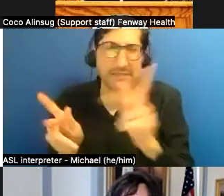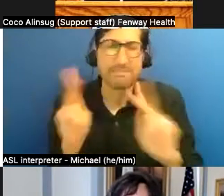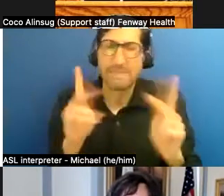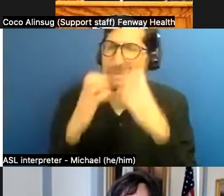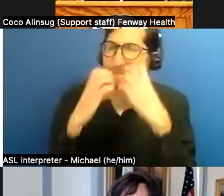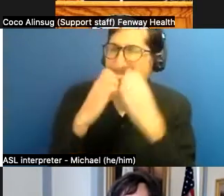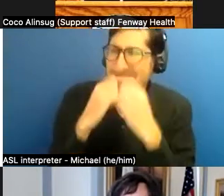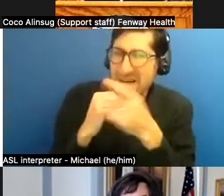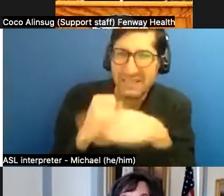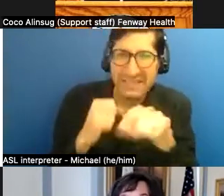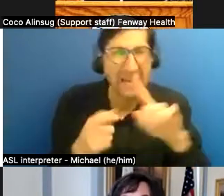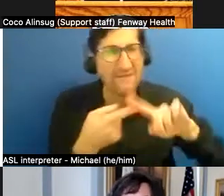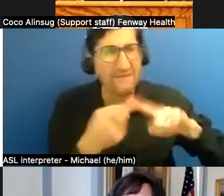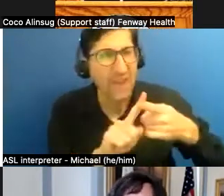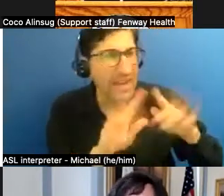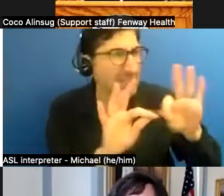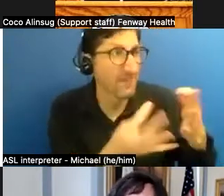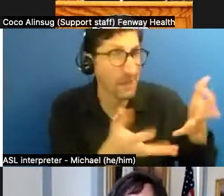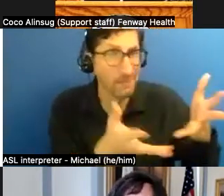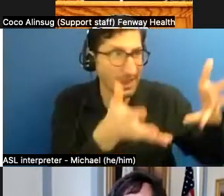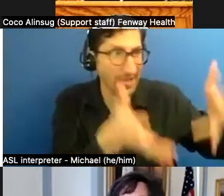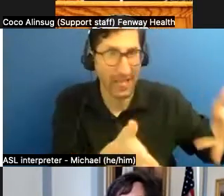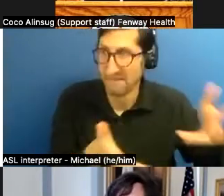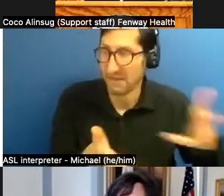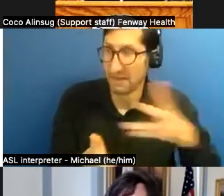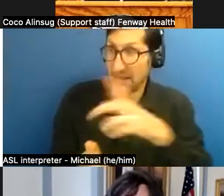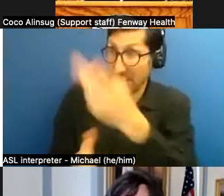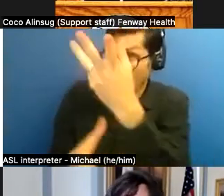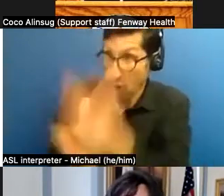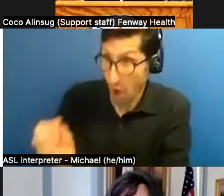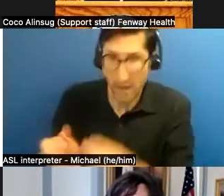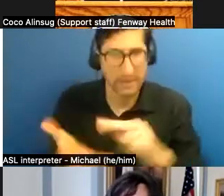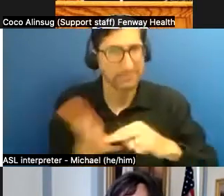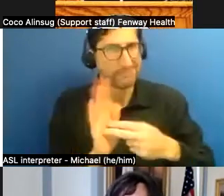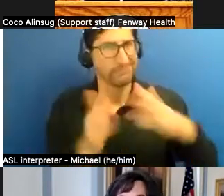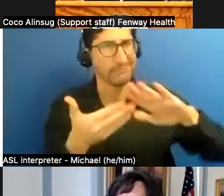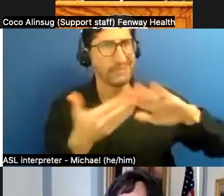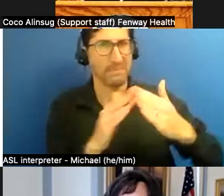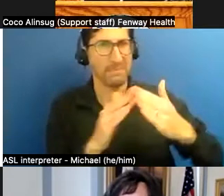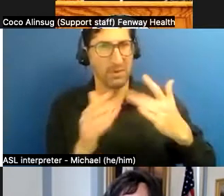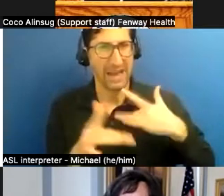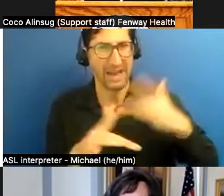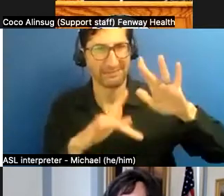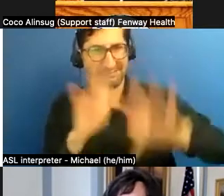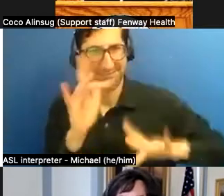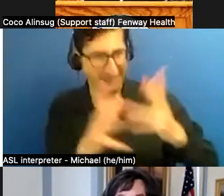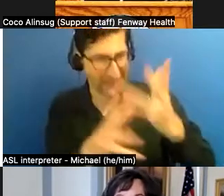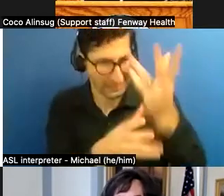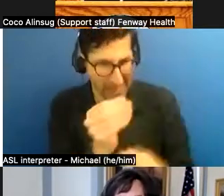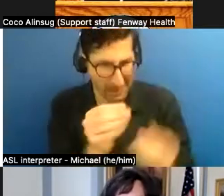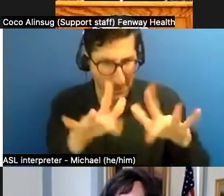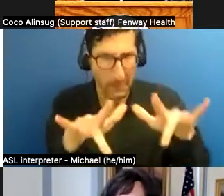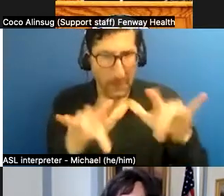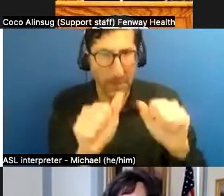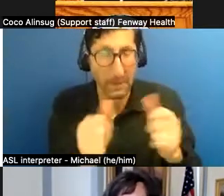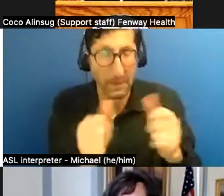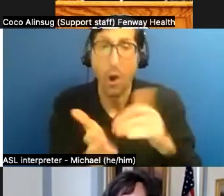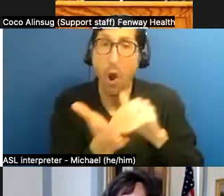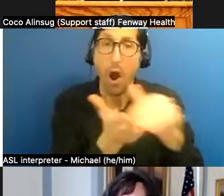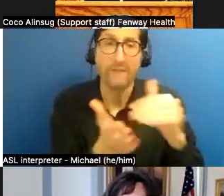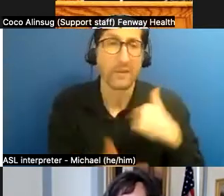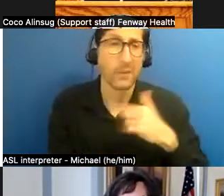family. Their loss leaves a hole in our community, a hole that often goes